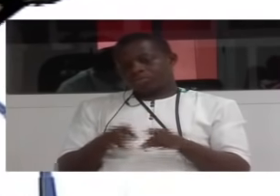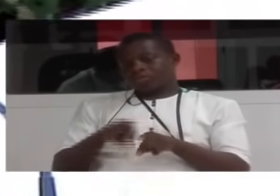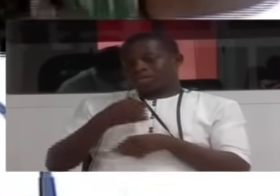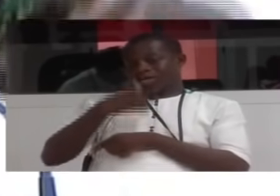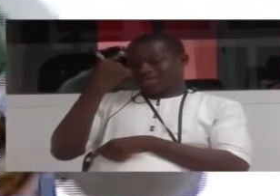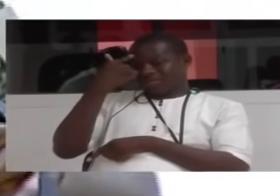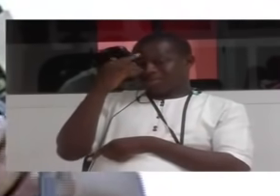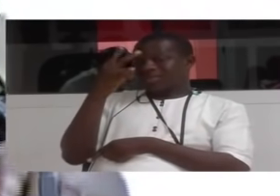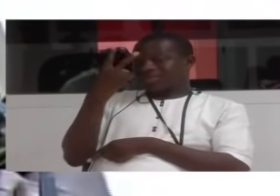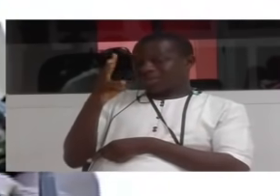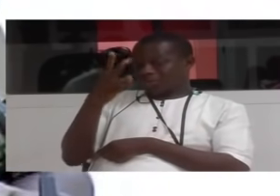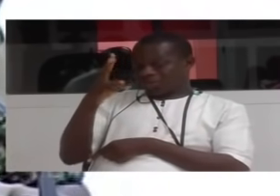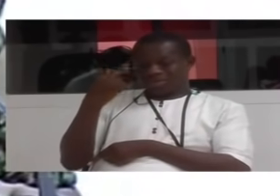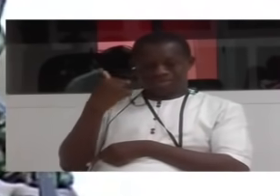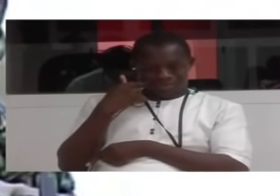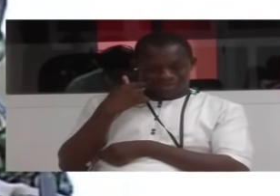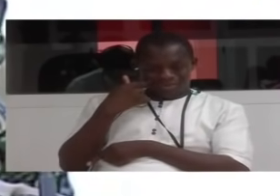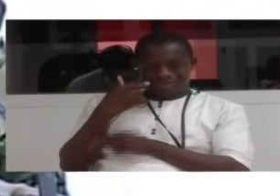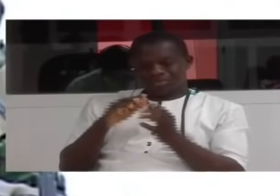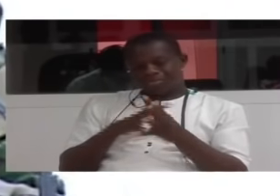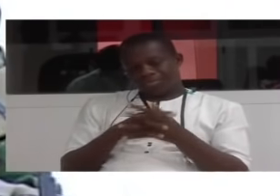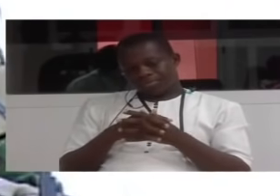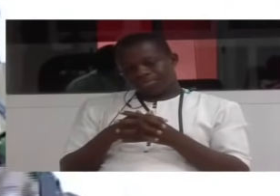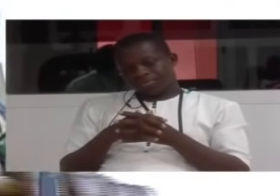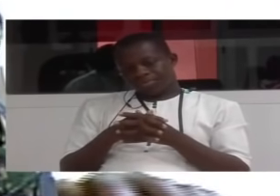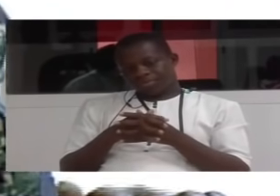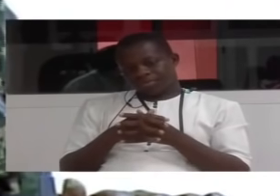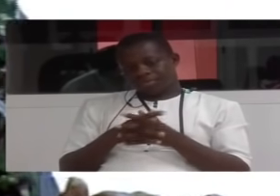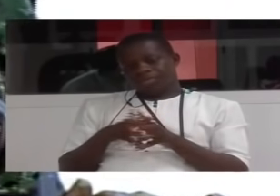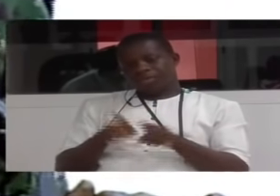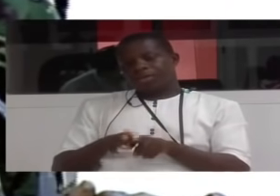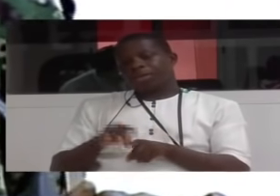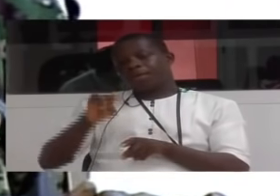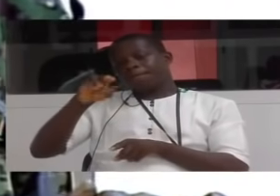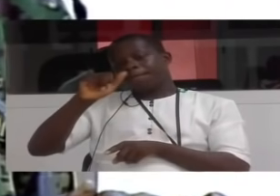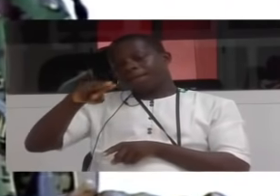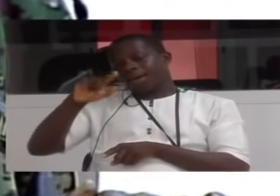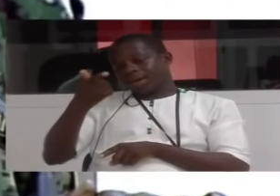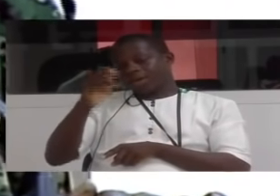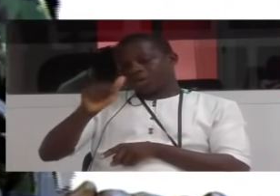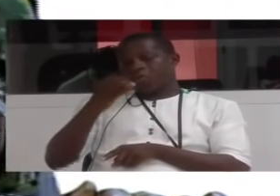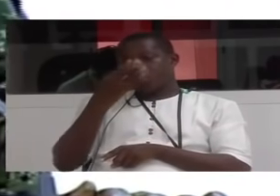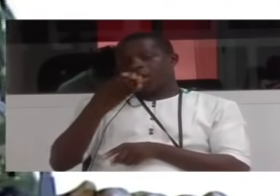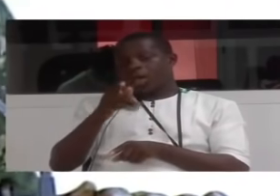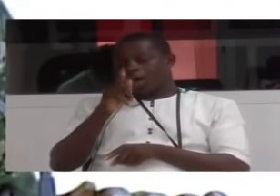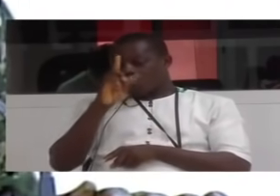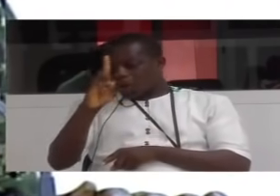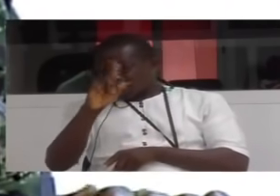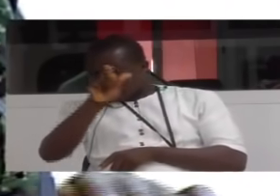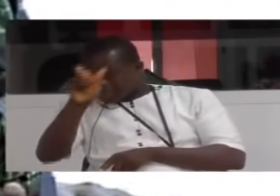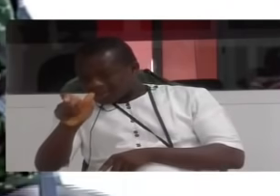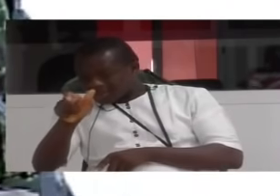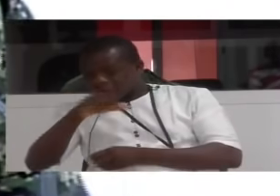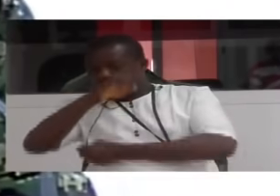ñaari li fan bi, I think on the second day sila mama nga wax kenn ki jekeri jek cham la. That was when